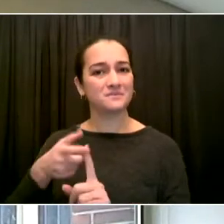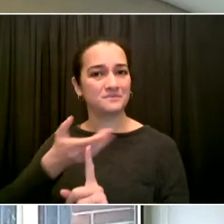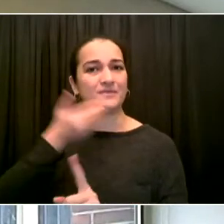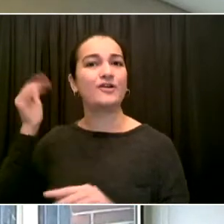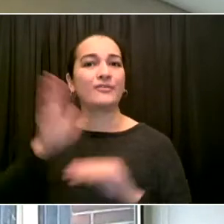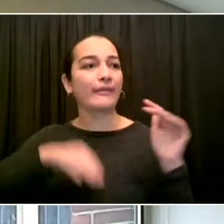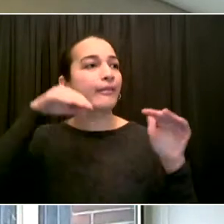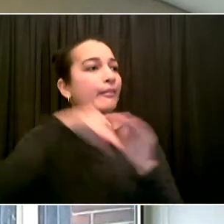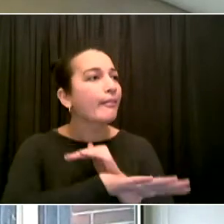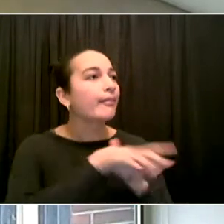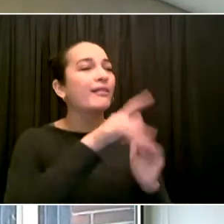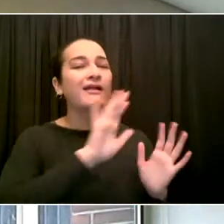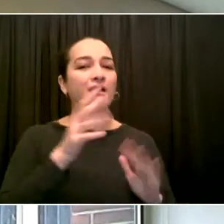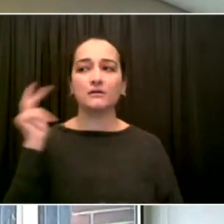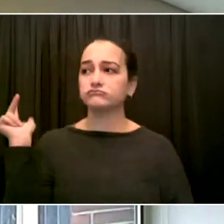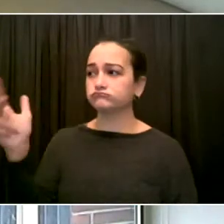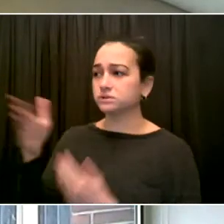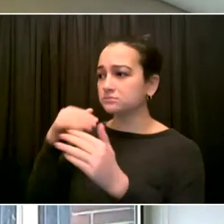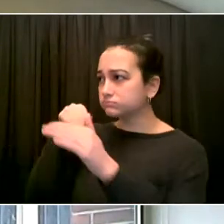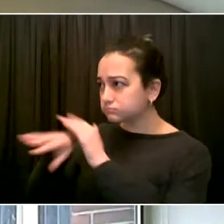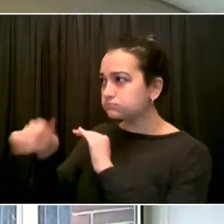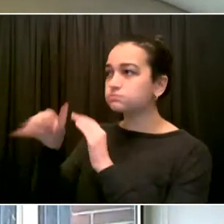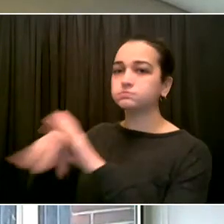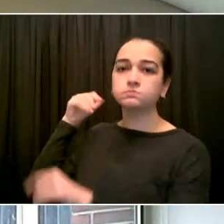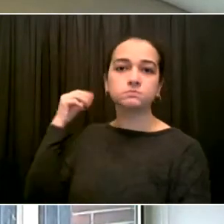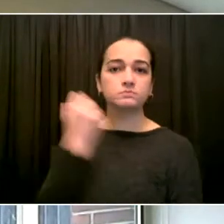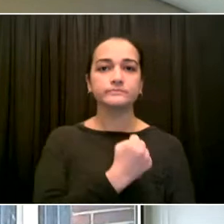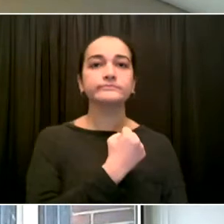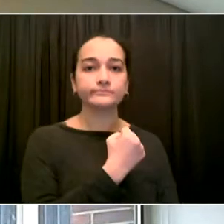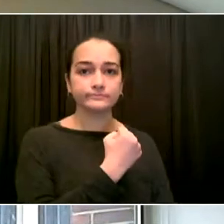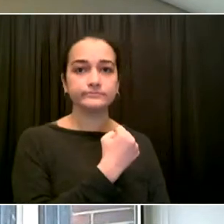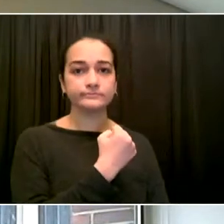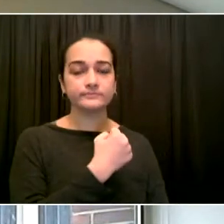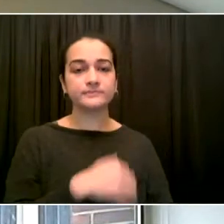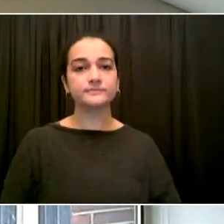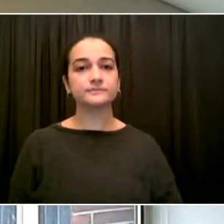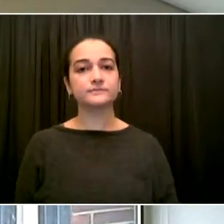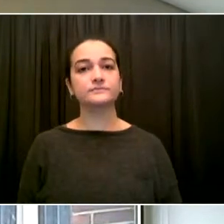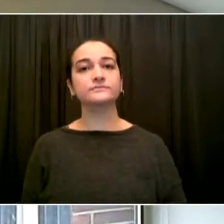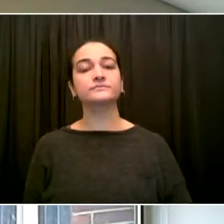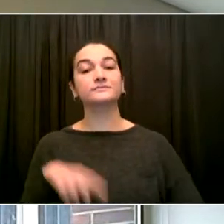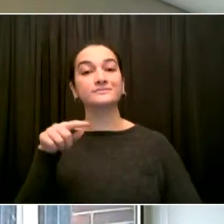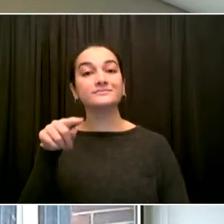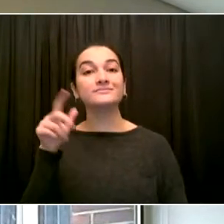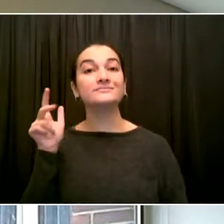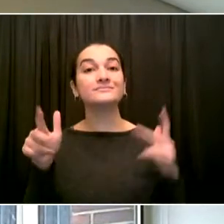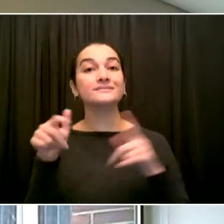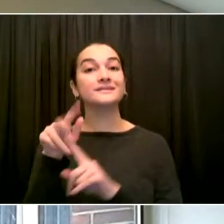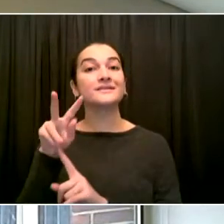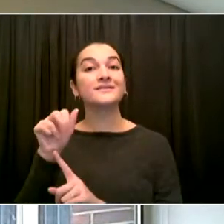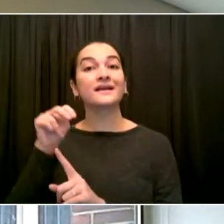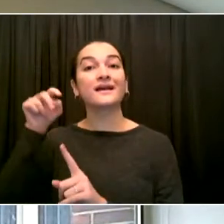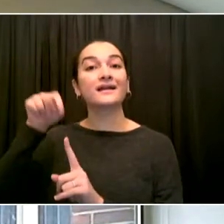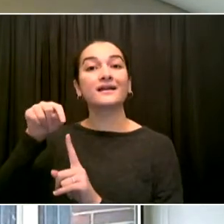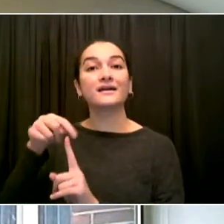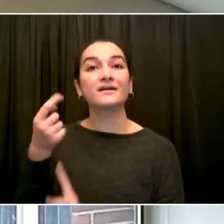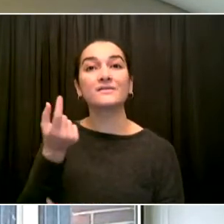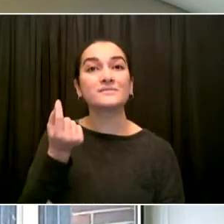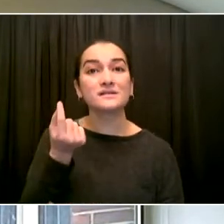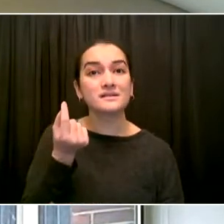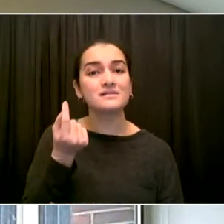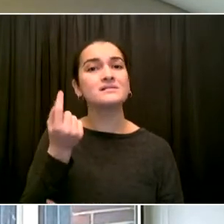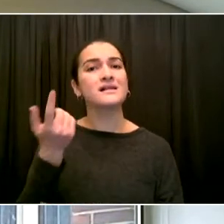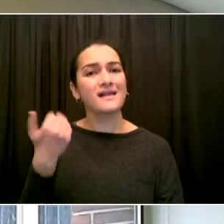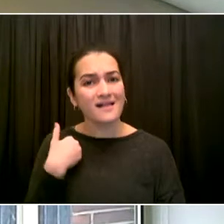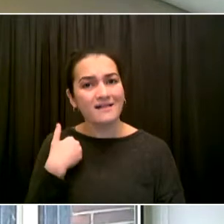fleet alone, do nearly 1 million COVID tests in New York City since August of 2020. So